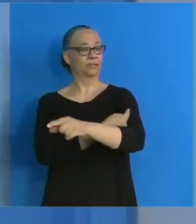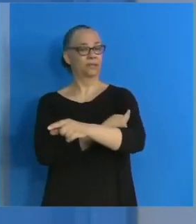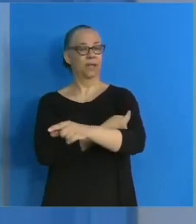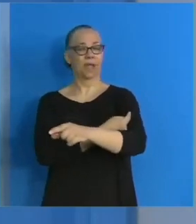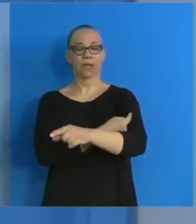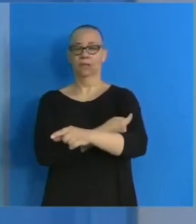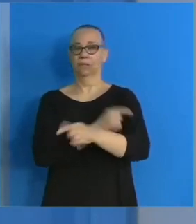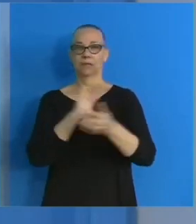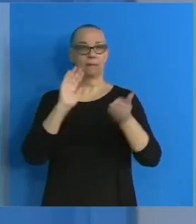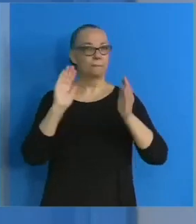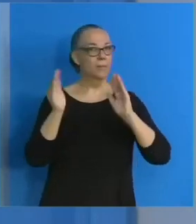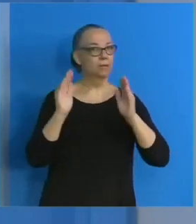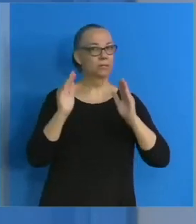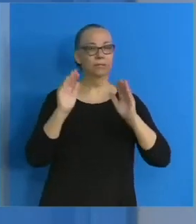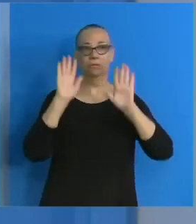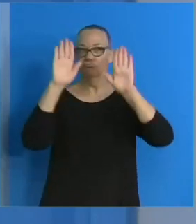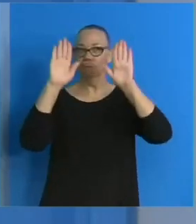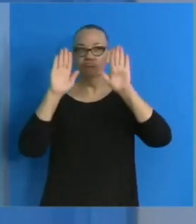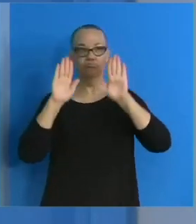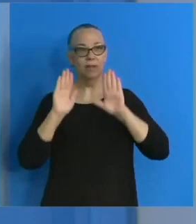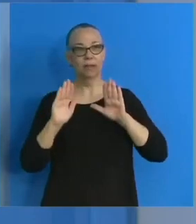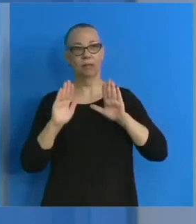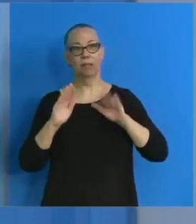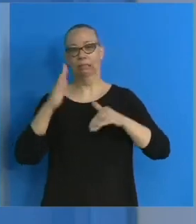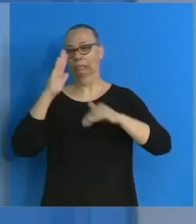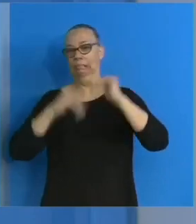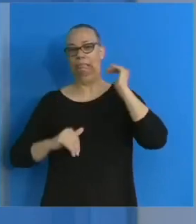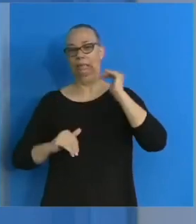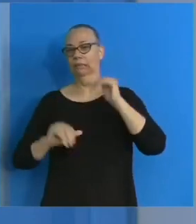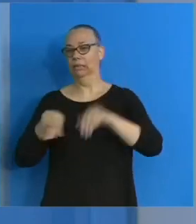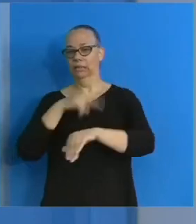is by far superior to what you get from a natural infection. Thank you.